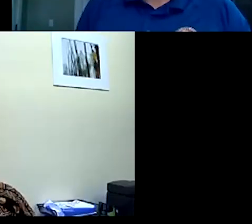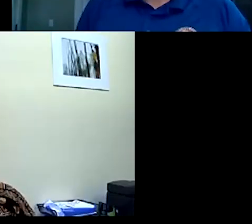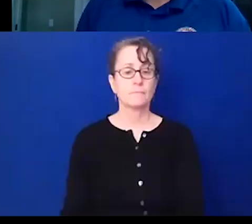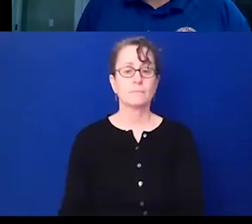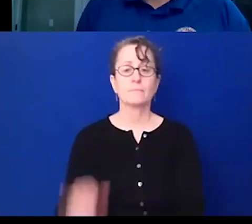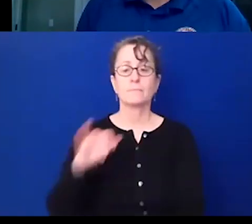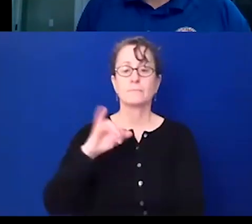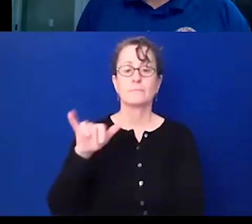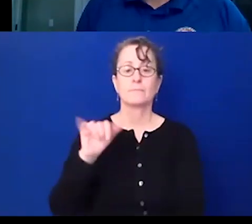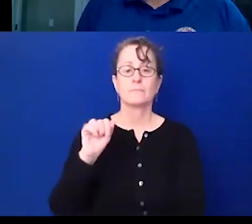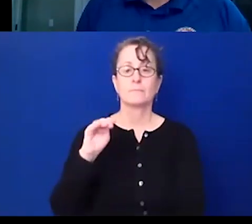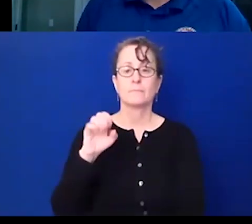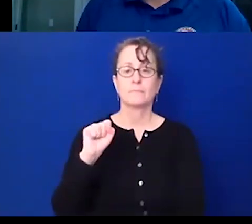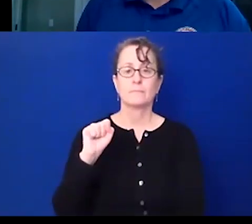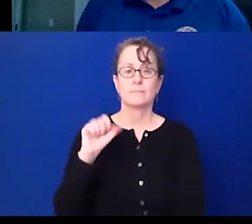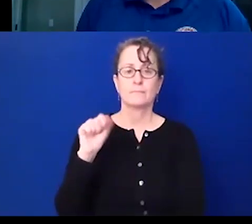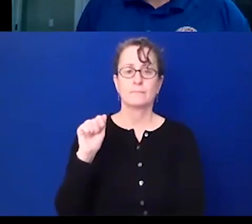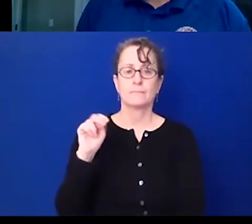James Anderson.